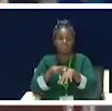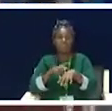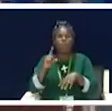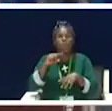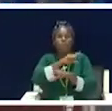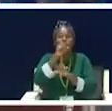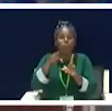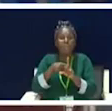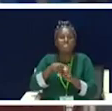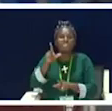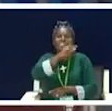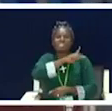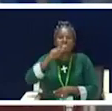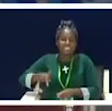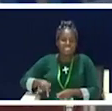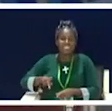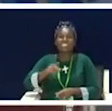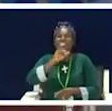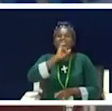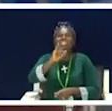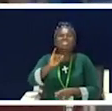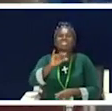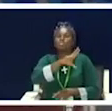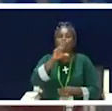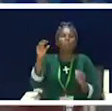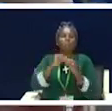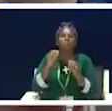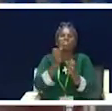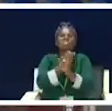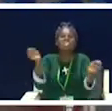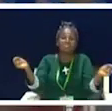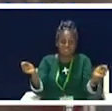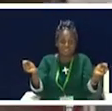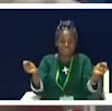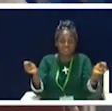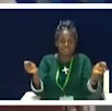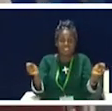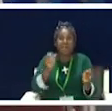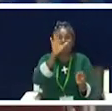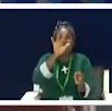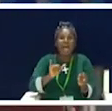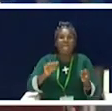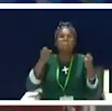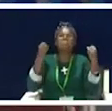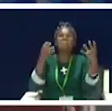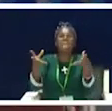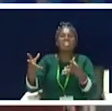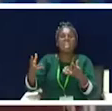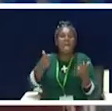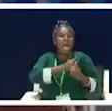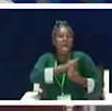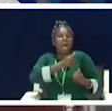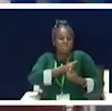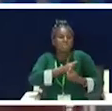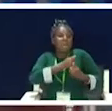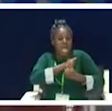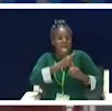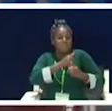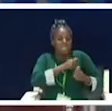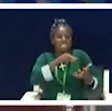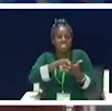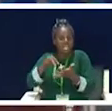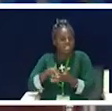when king is not saved by the multitude of an army. Psalm 33 verse